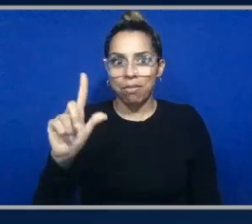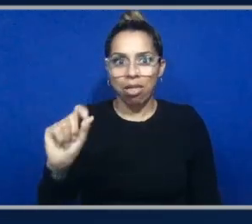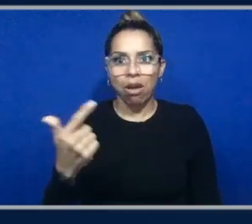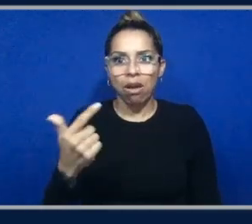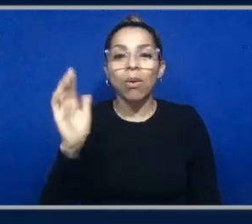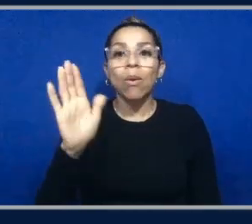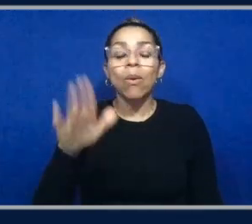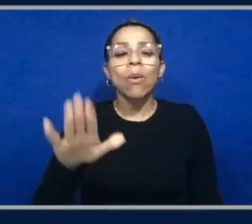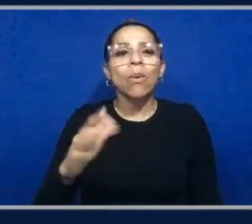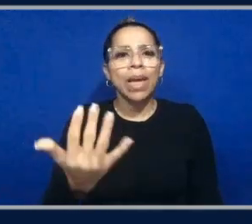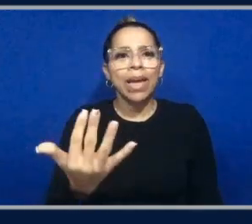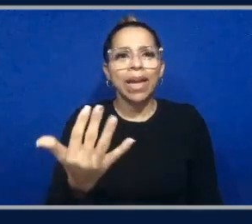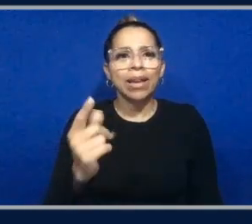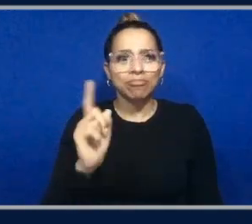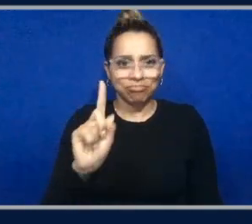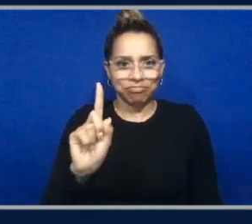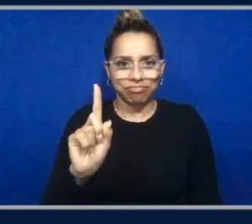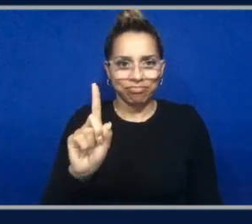thing.